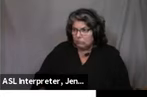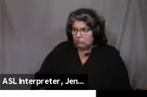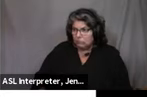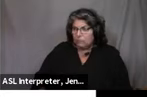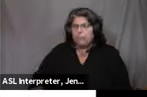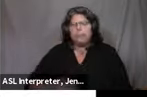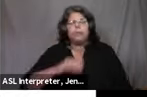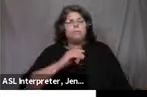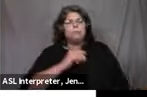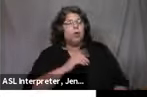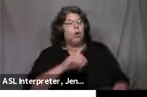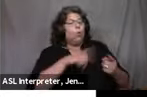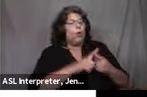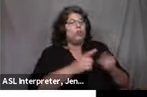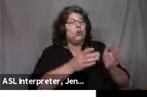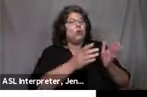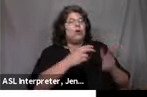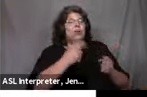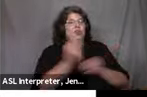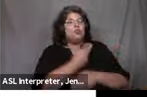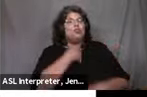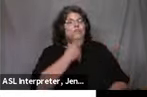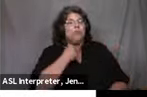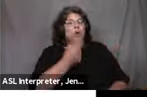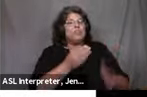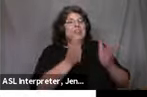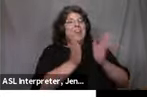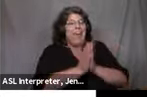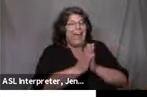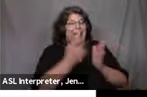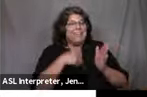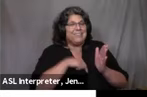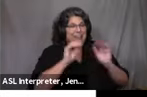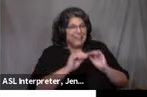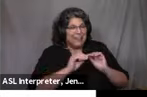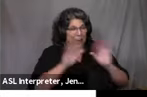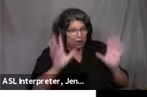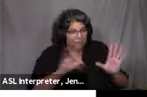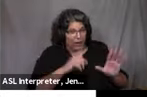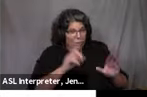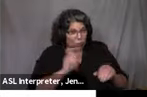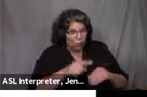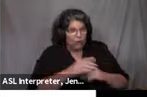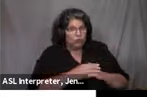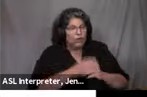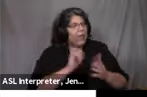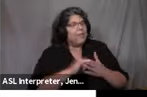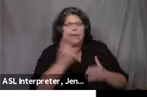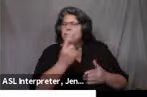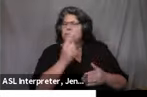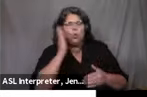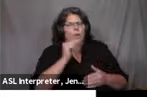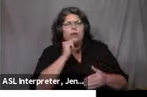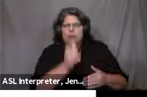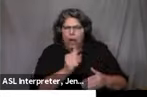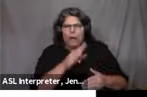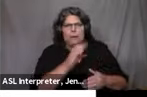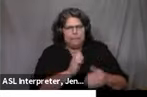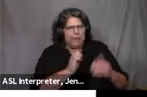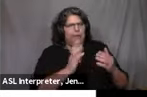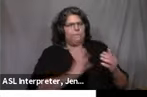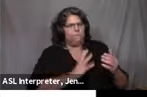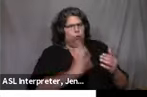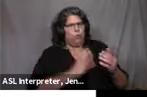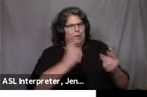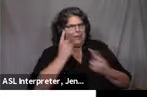The verbal questions are clarifying questions. If something's considered formally for the environmental review process, it needs to be submitted